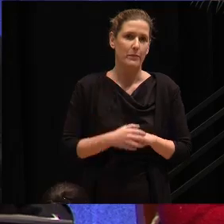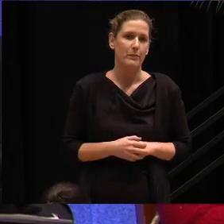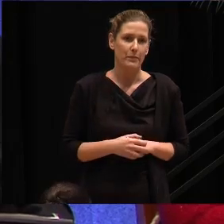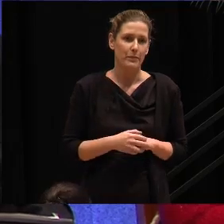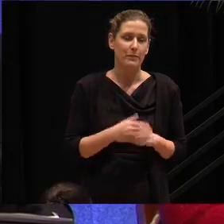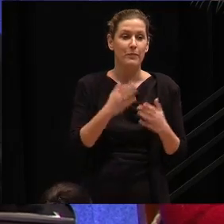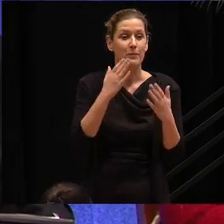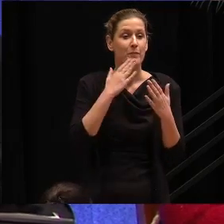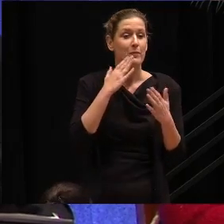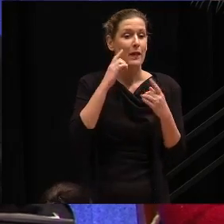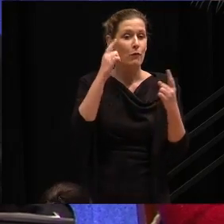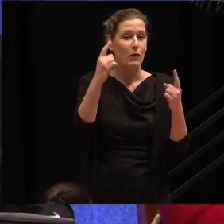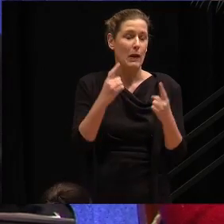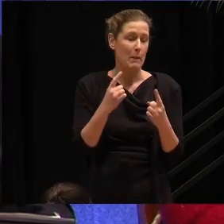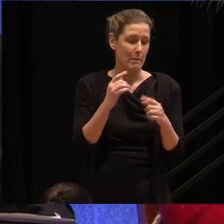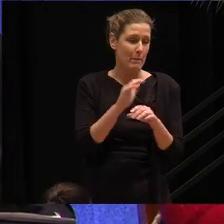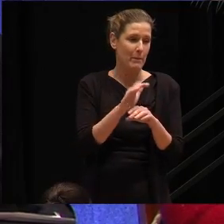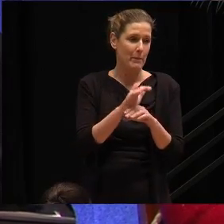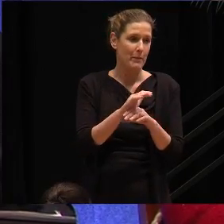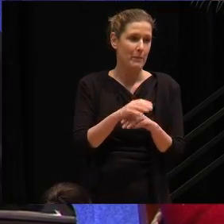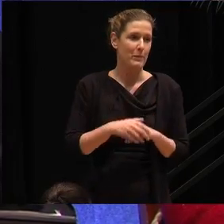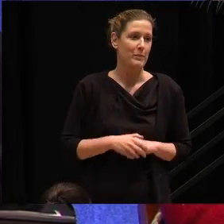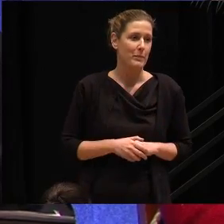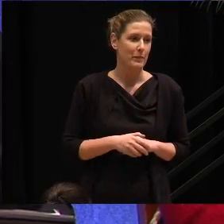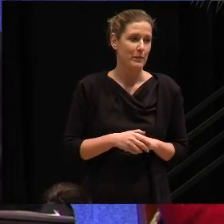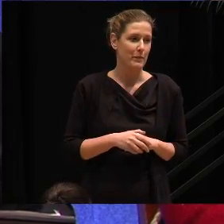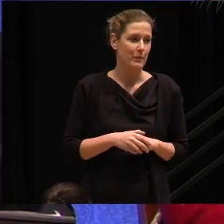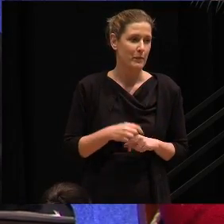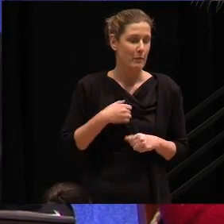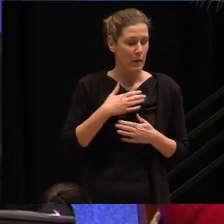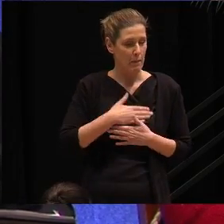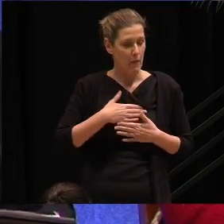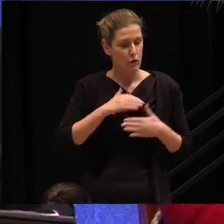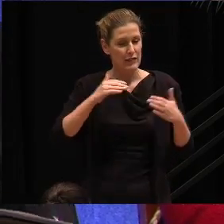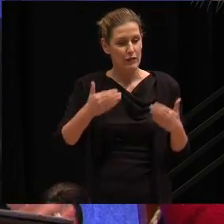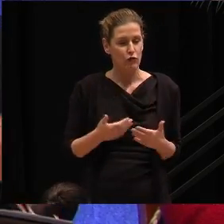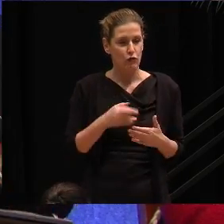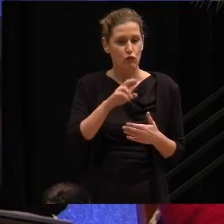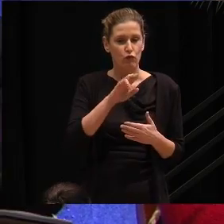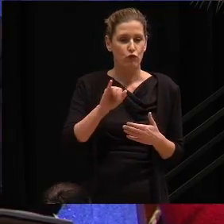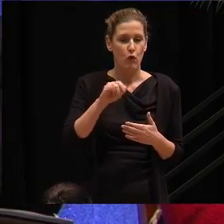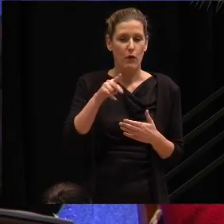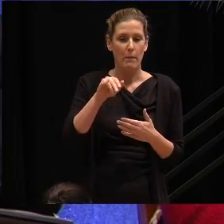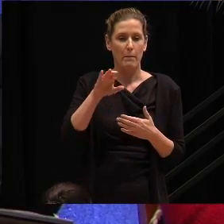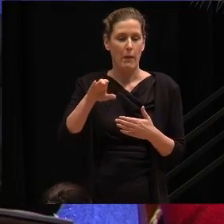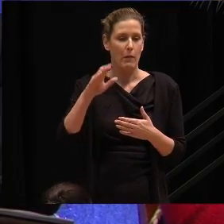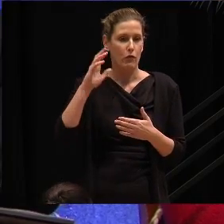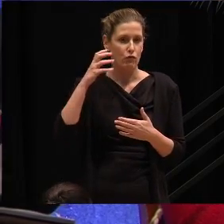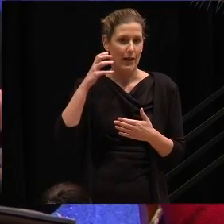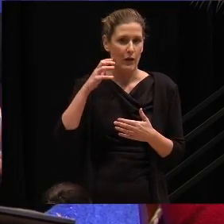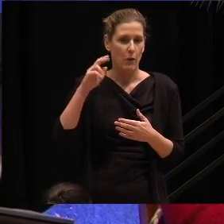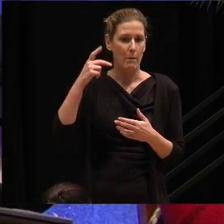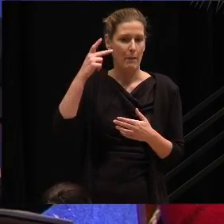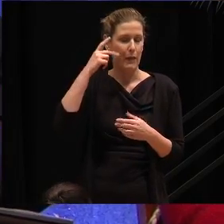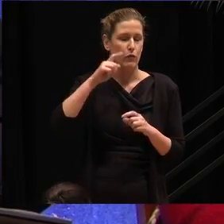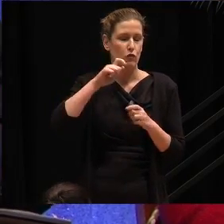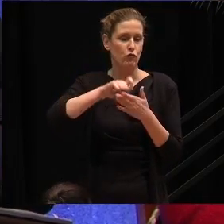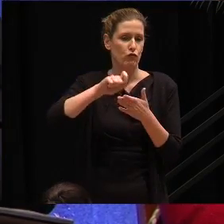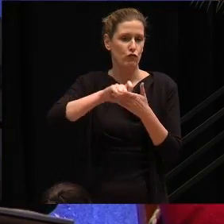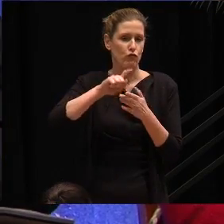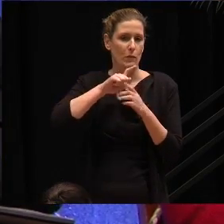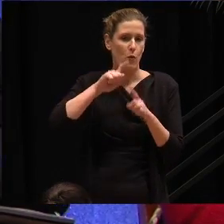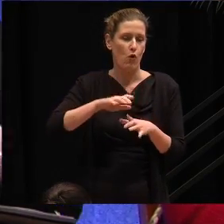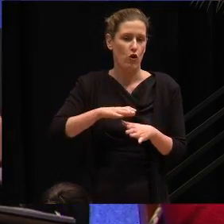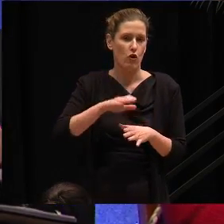So thank you very much for coming tonight, and it's my pleasure to introduce Rhode Island Public Radio's political reporter,